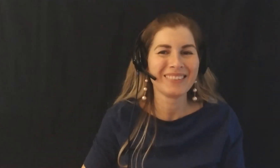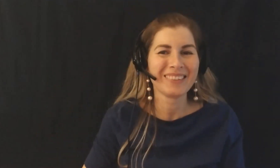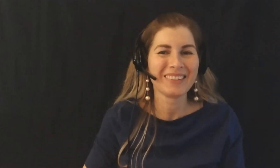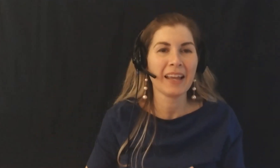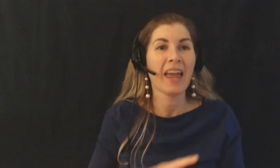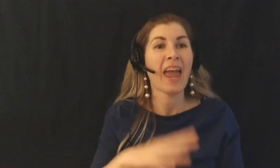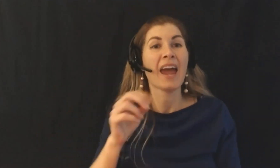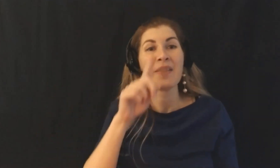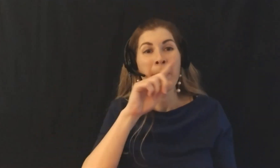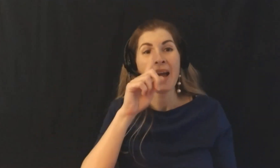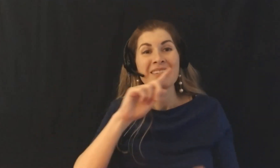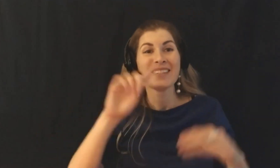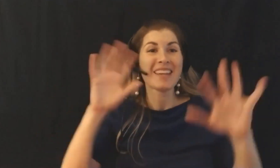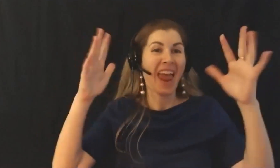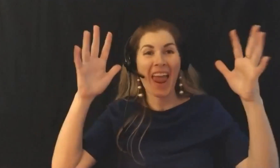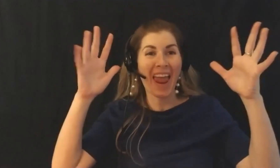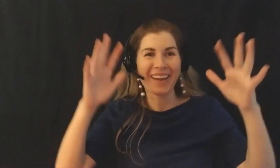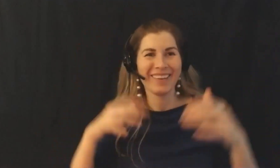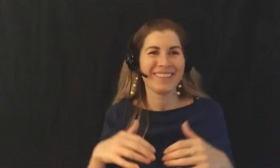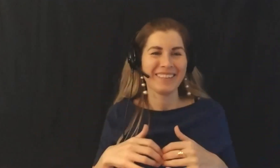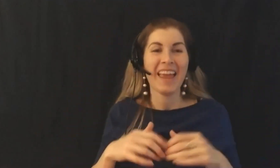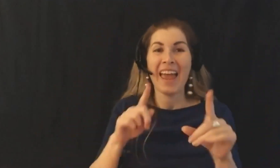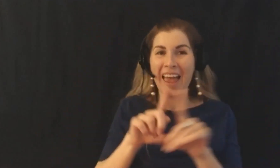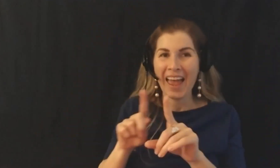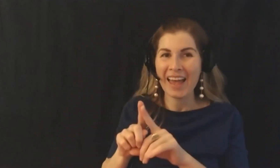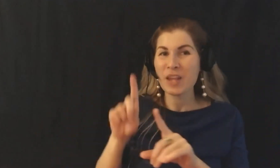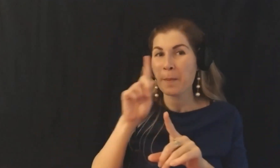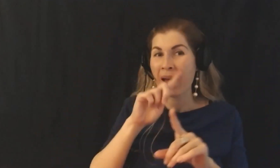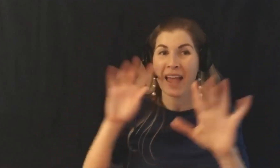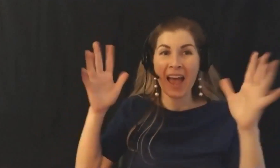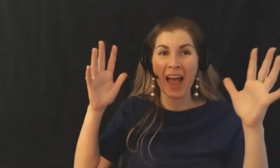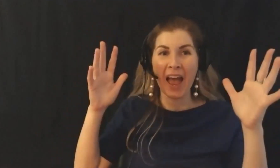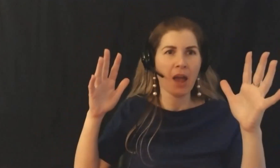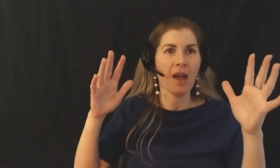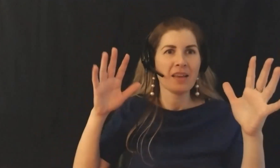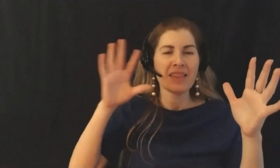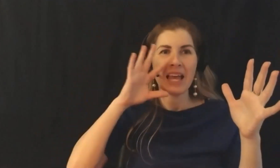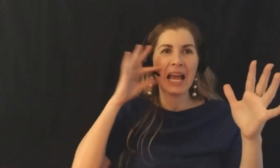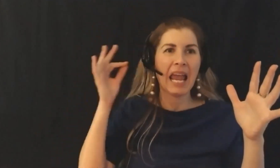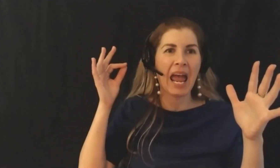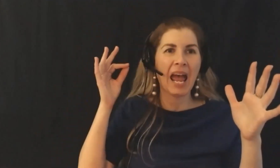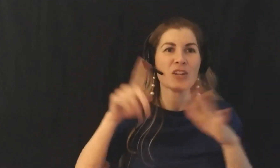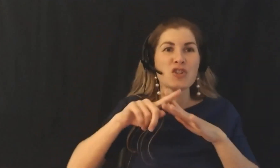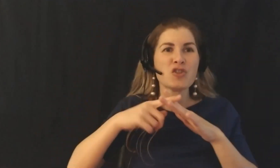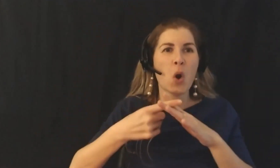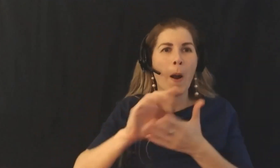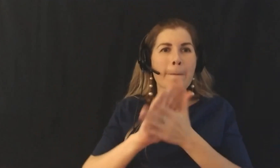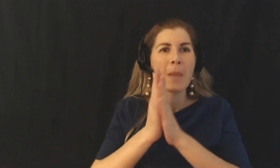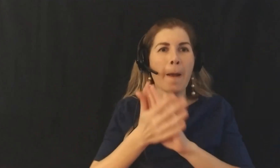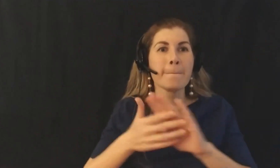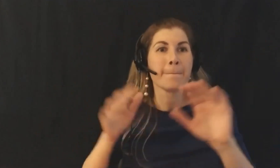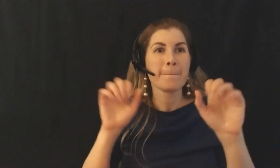cheered. And as the mice cheered, all of a sudden the cat started to become